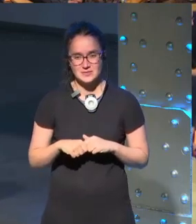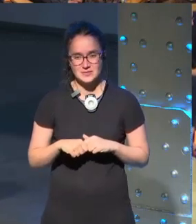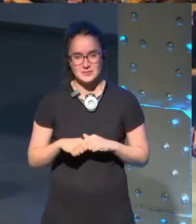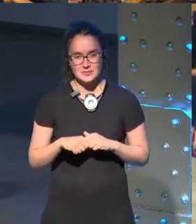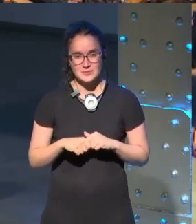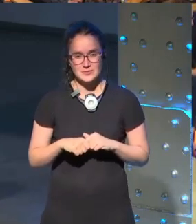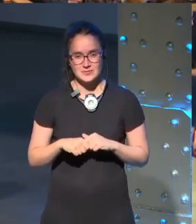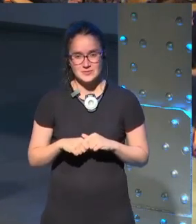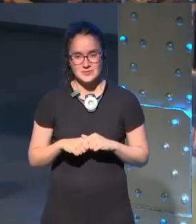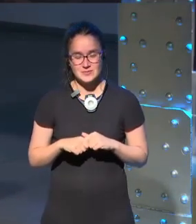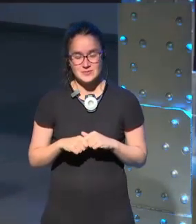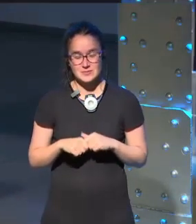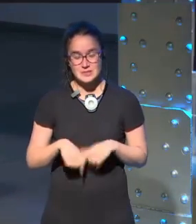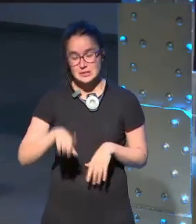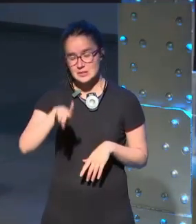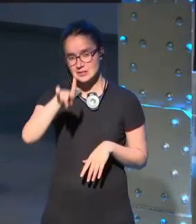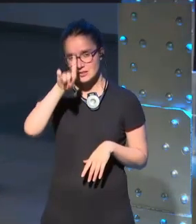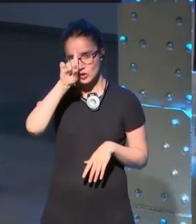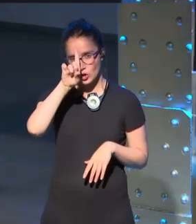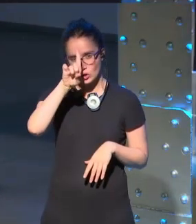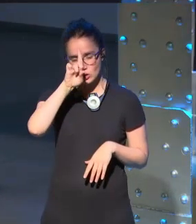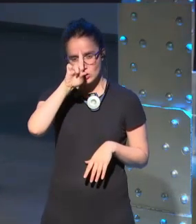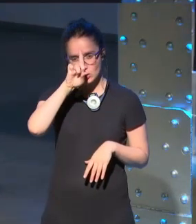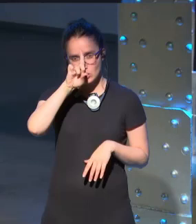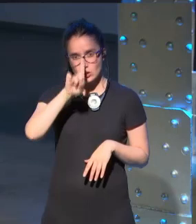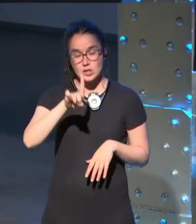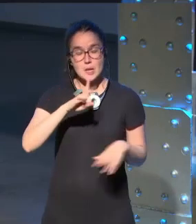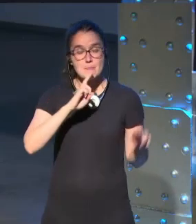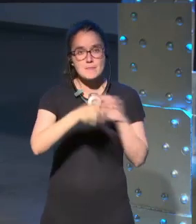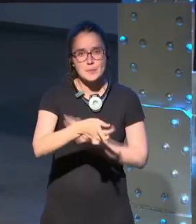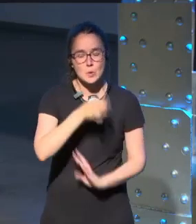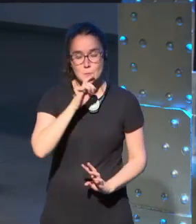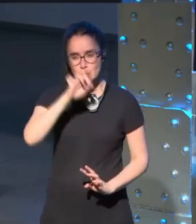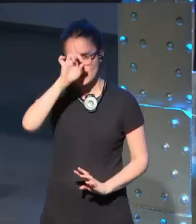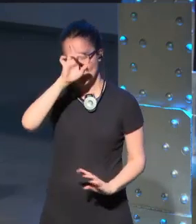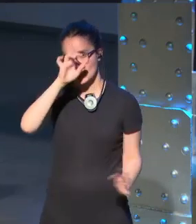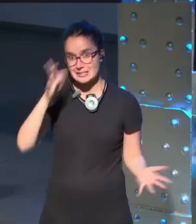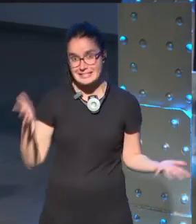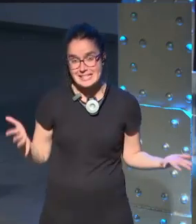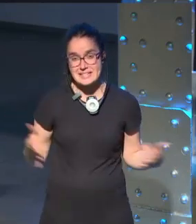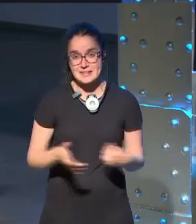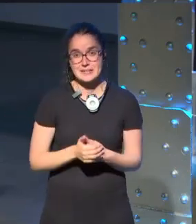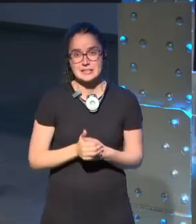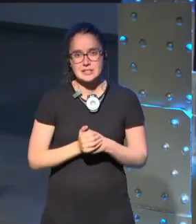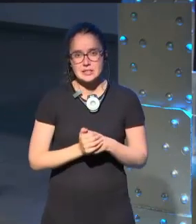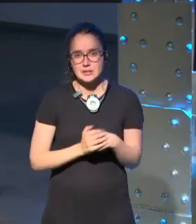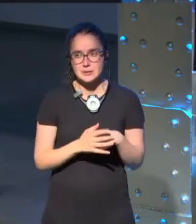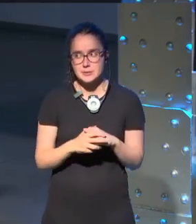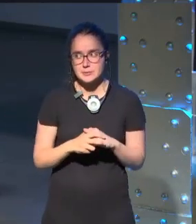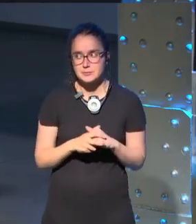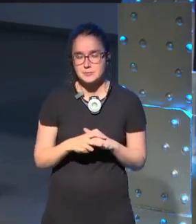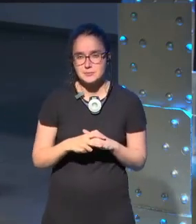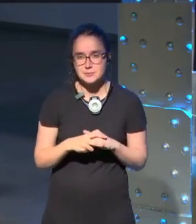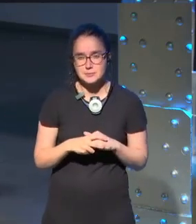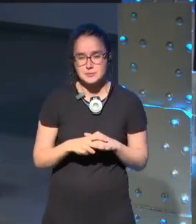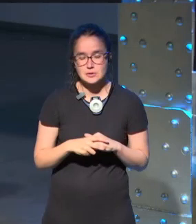I'm not sure how to respond to that. I mean, I think you're very kind to comment favorably on the